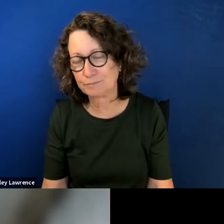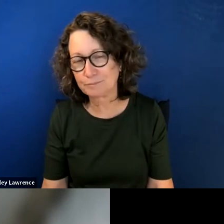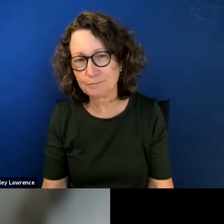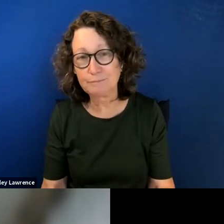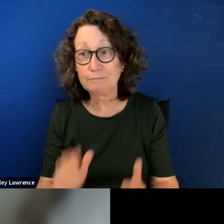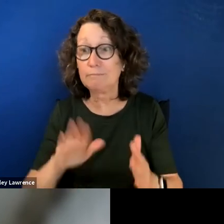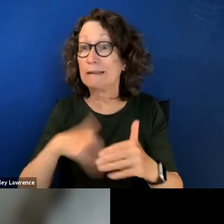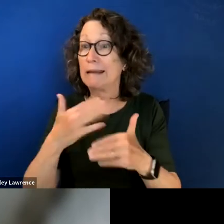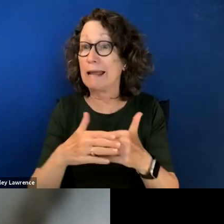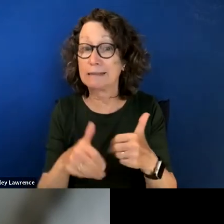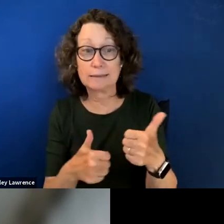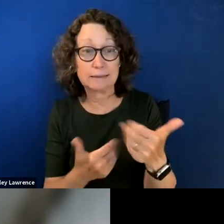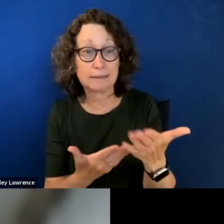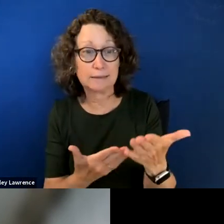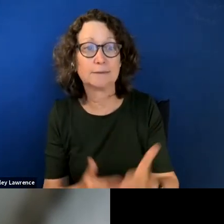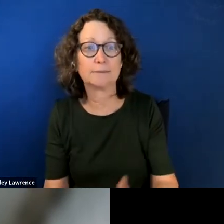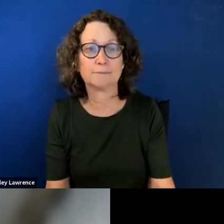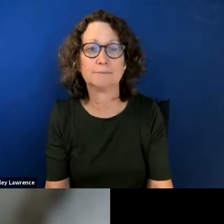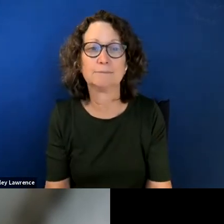Next slide.